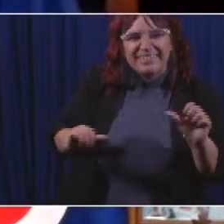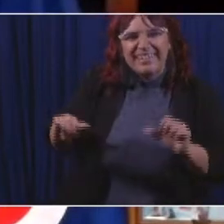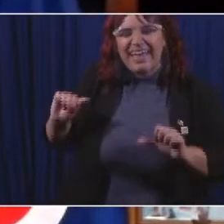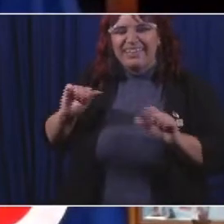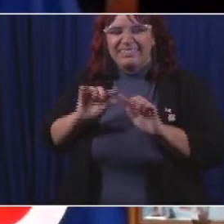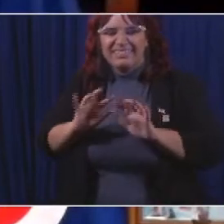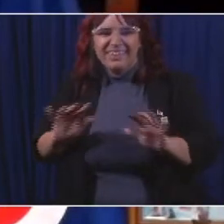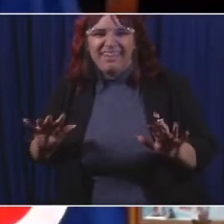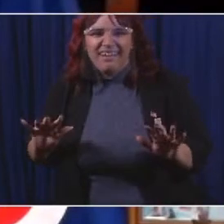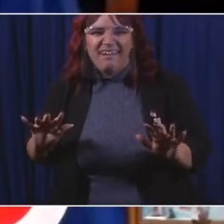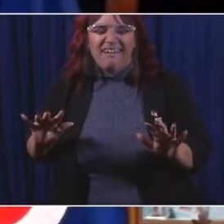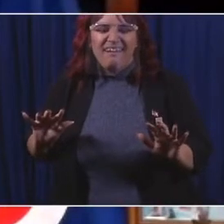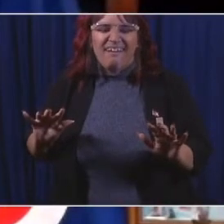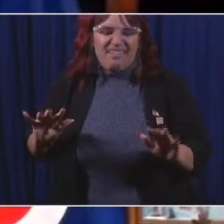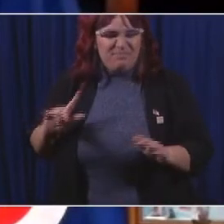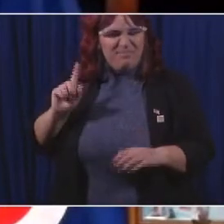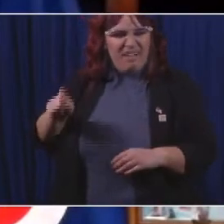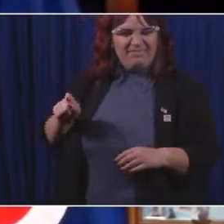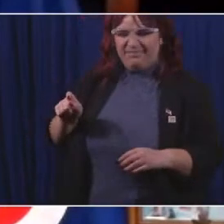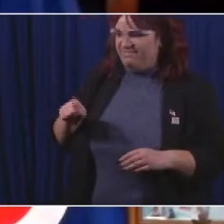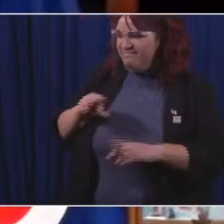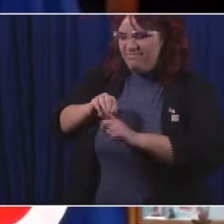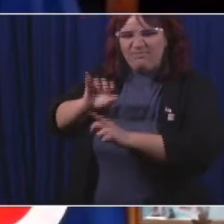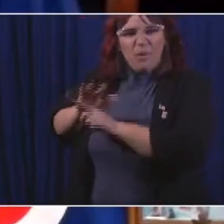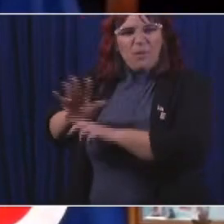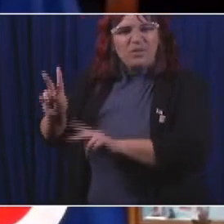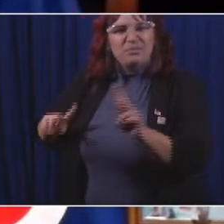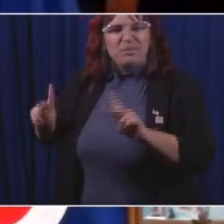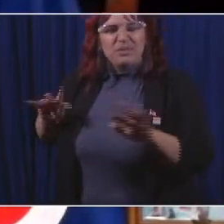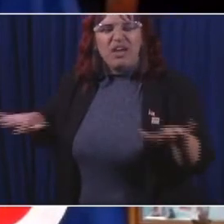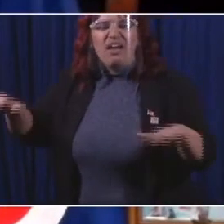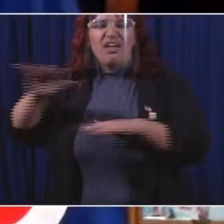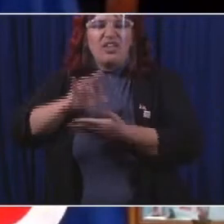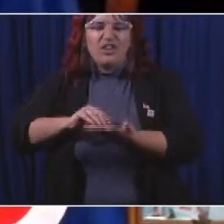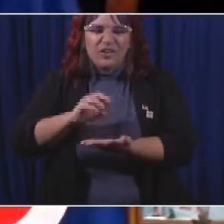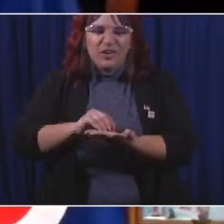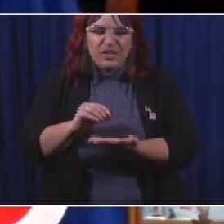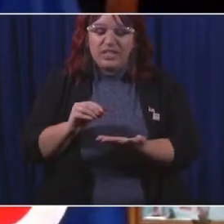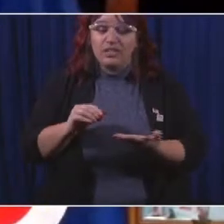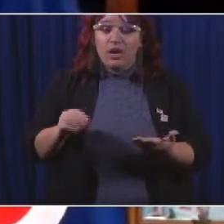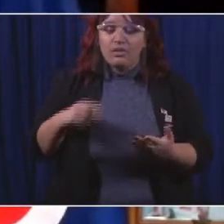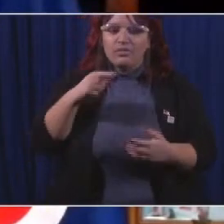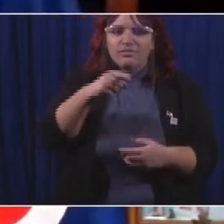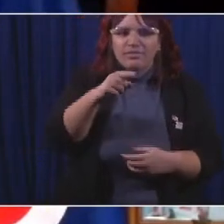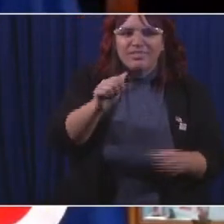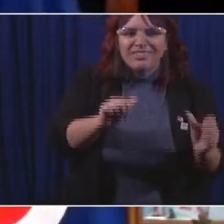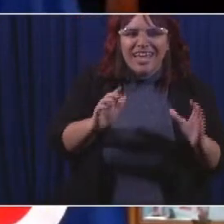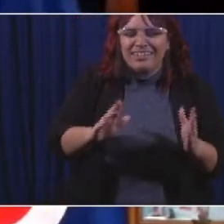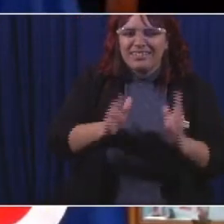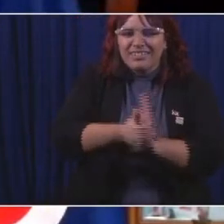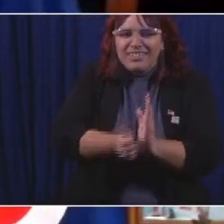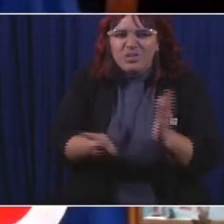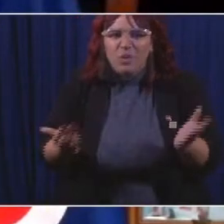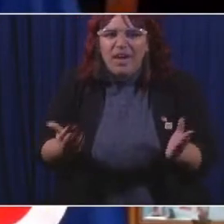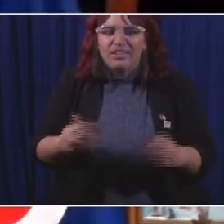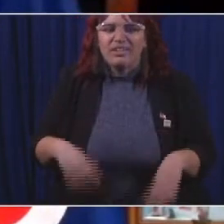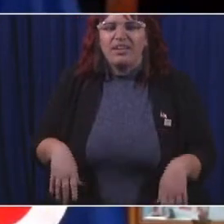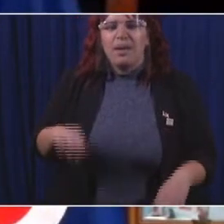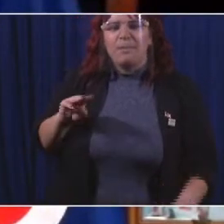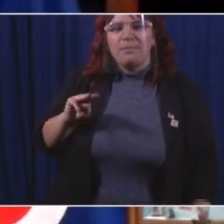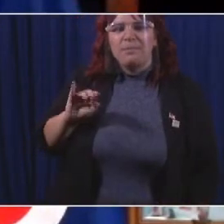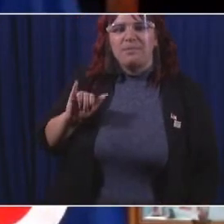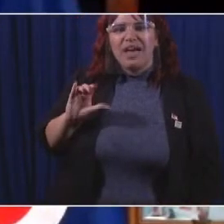in those areas, because as I was reading about the skills of these scientists, they're in microbiology, epidemiology,